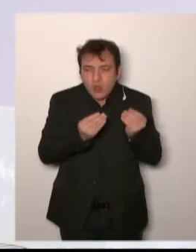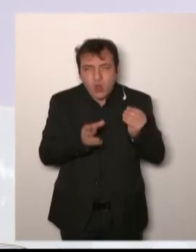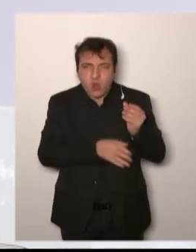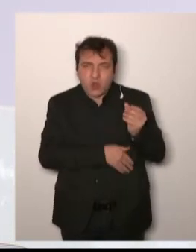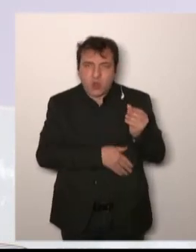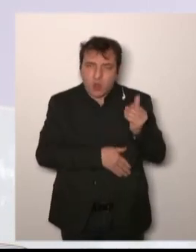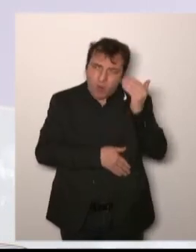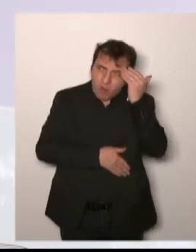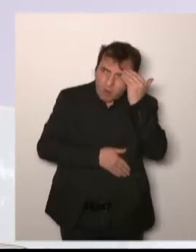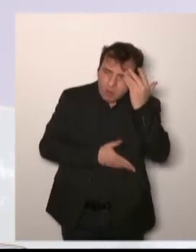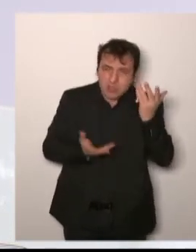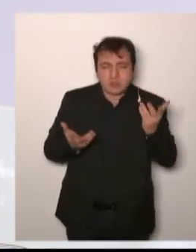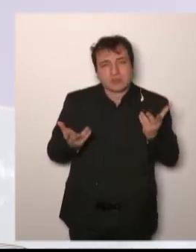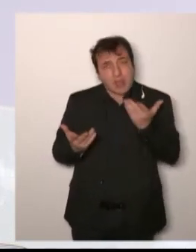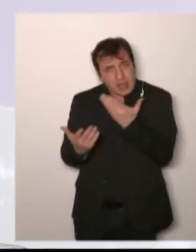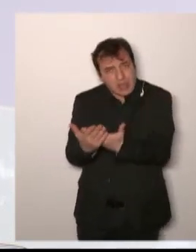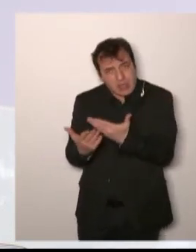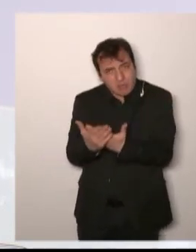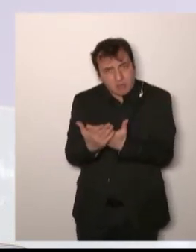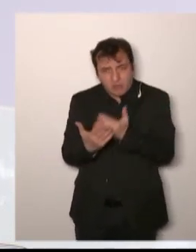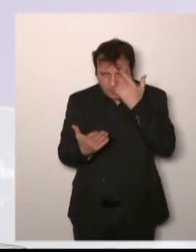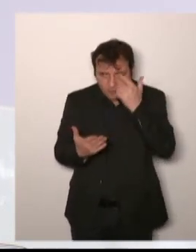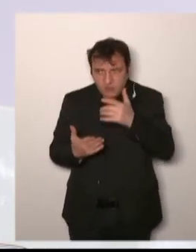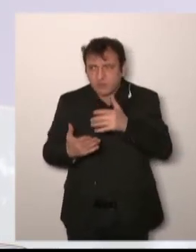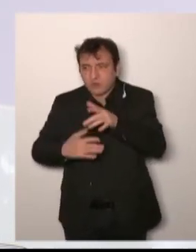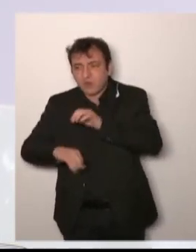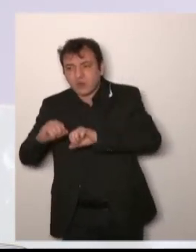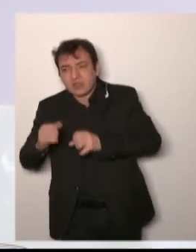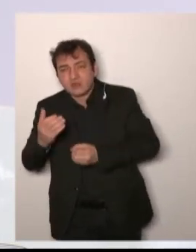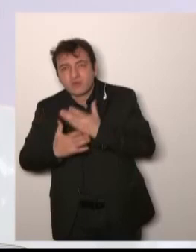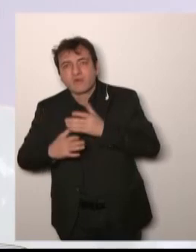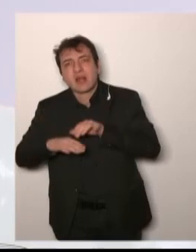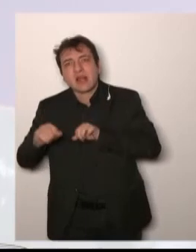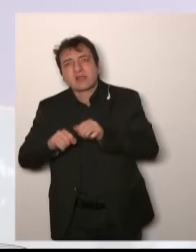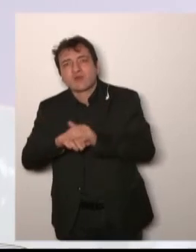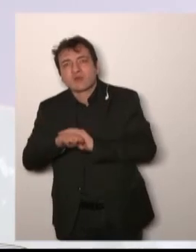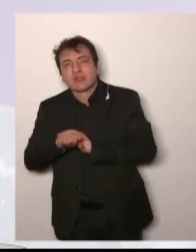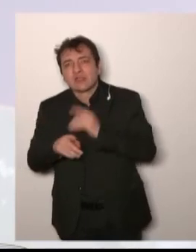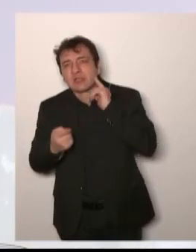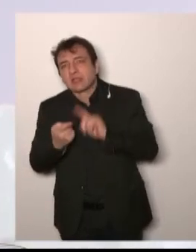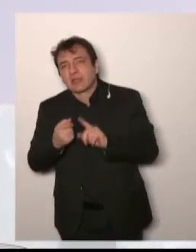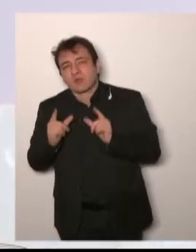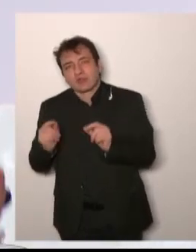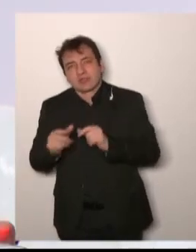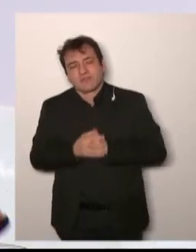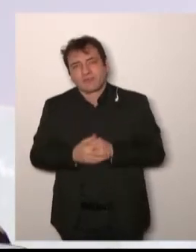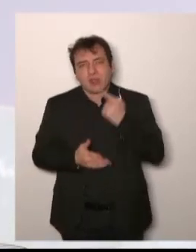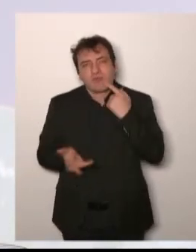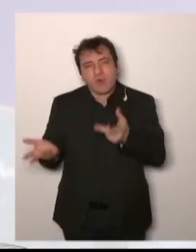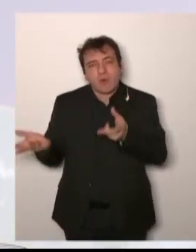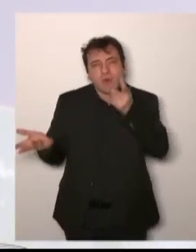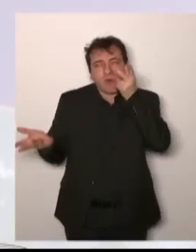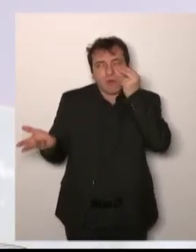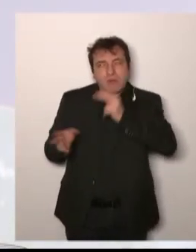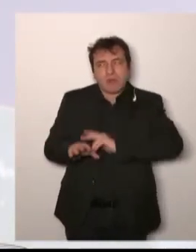the implementation of new policy actions in the areas of cancer, understanding prevention,